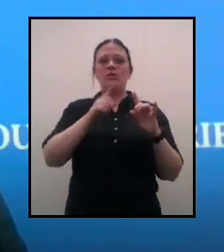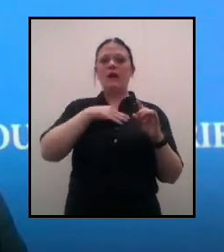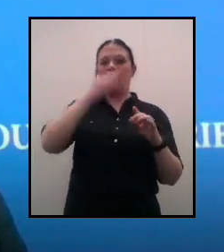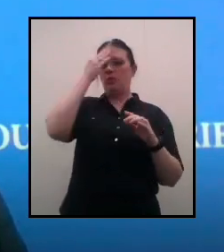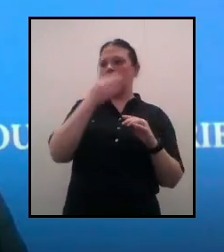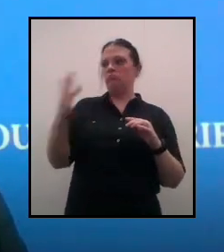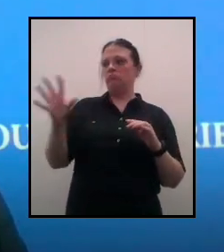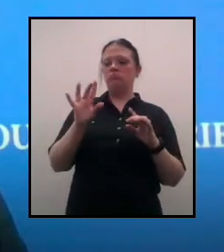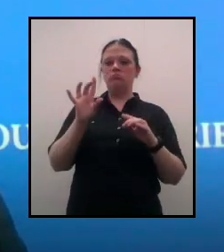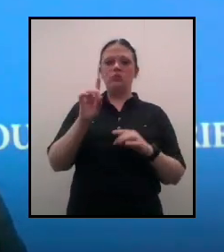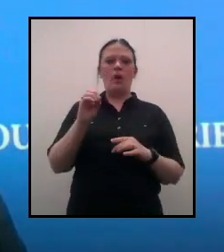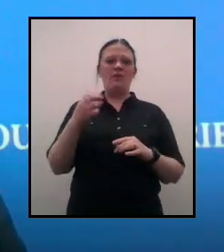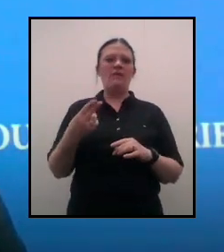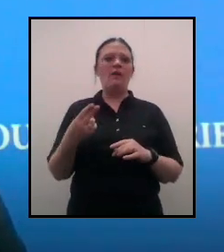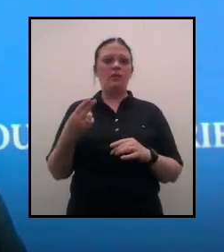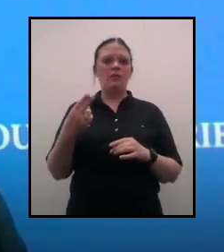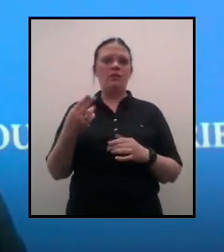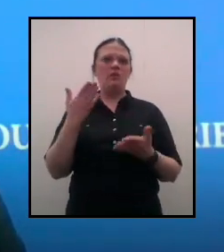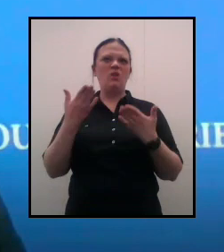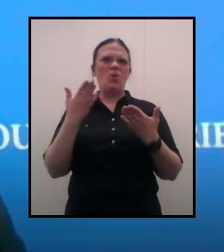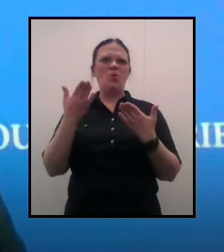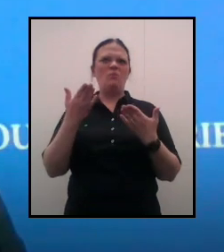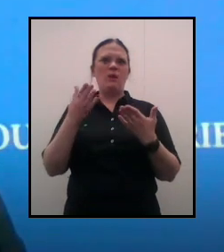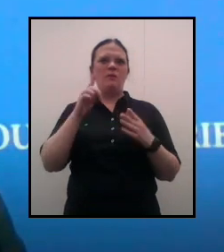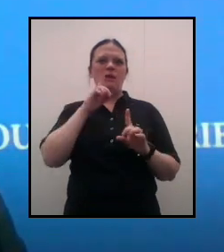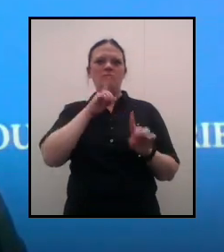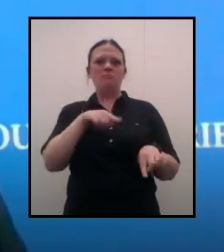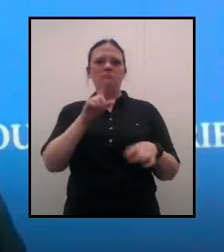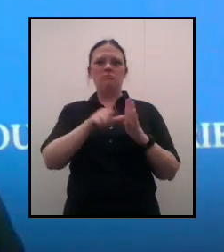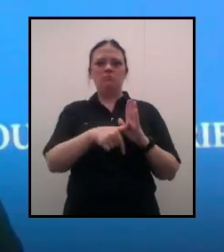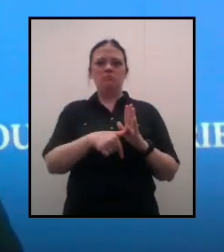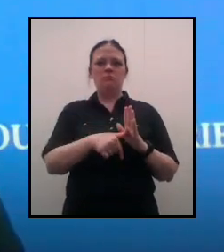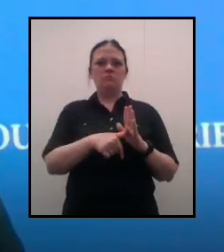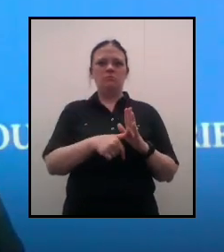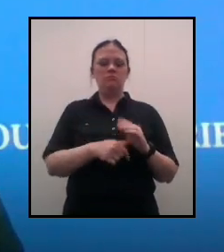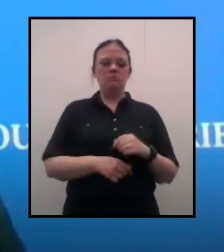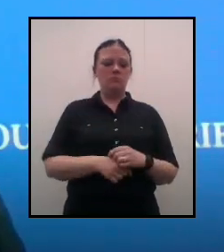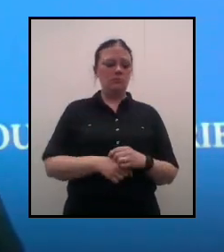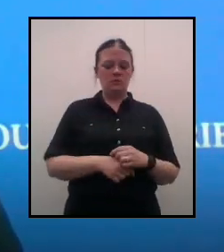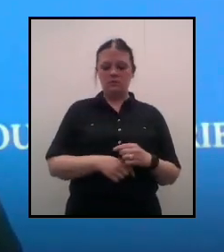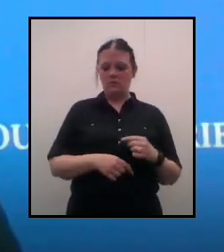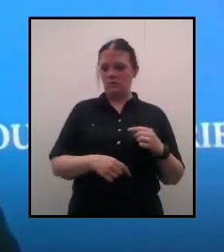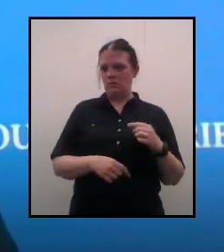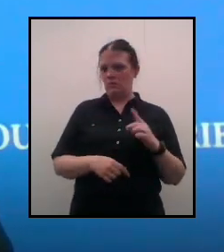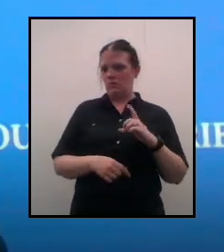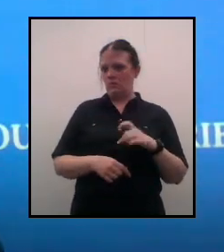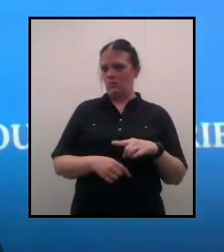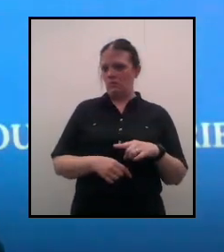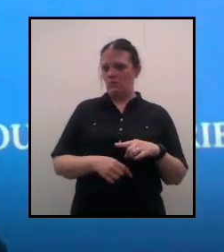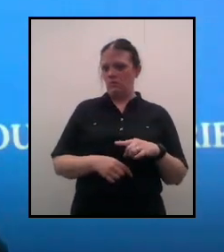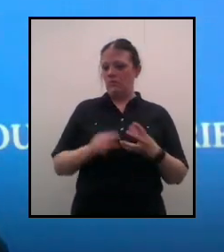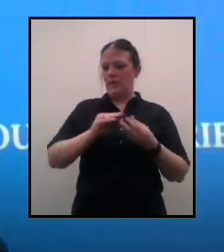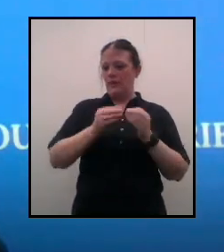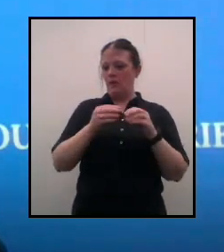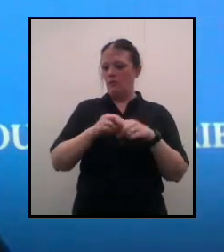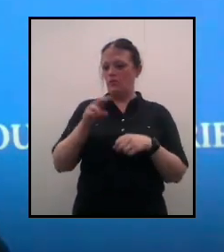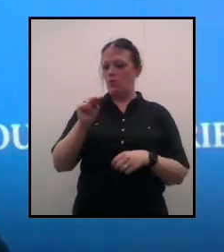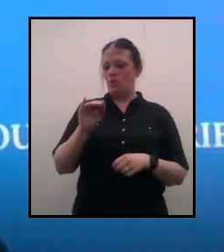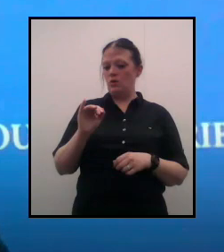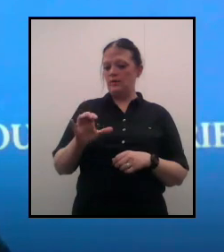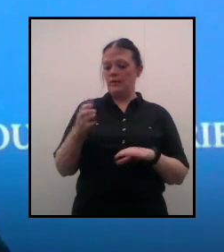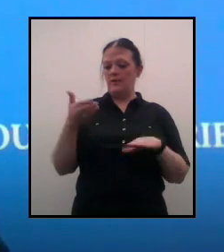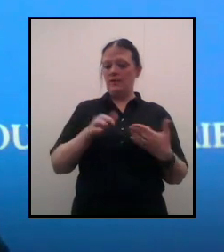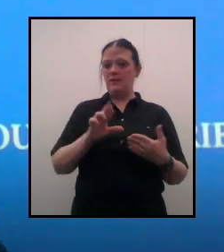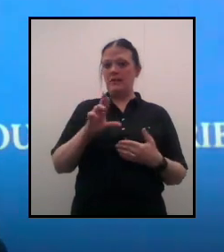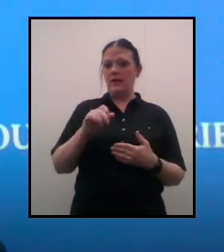on to the Department of Health, and hopefully they'll be able to get back with you later. Because there are some, the figures in New York City, for example, the death rate